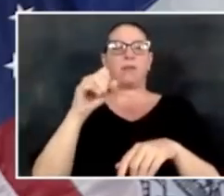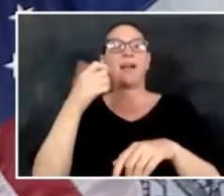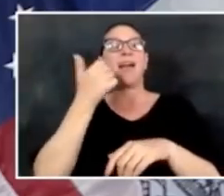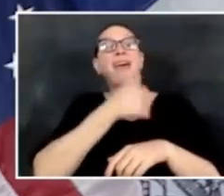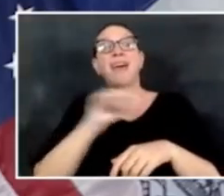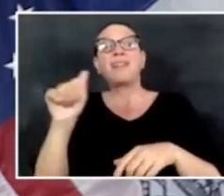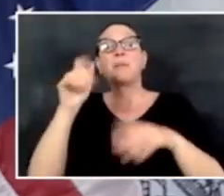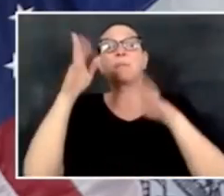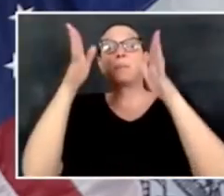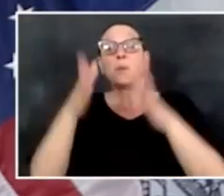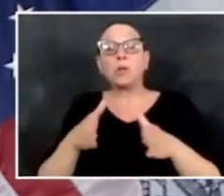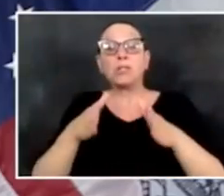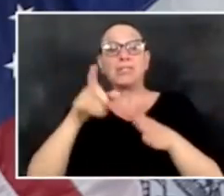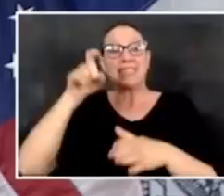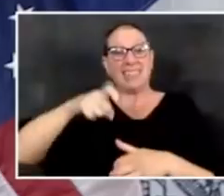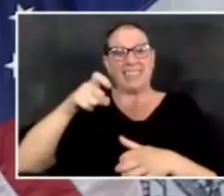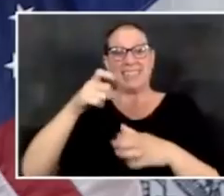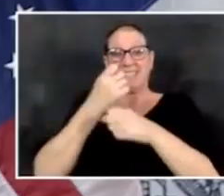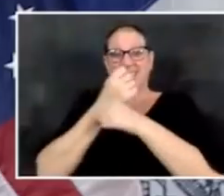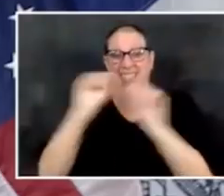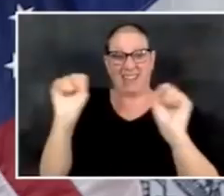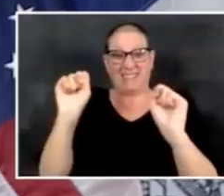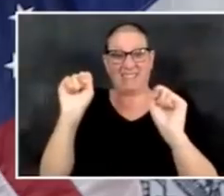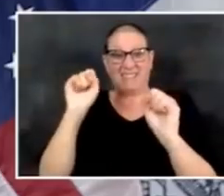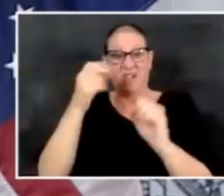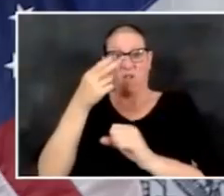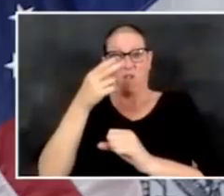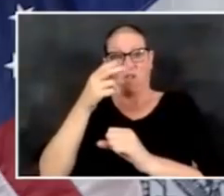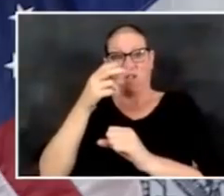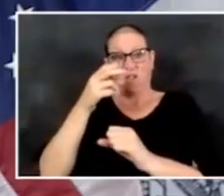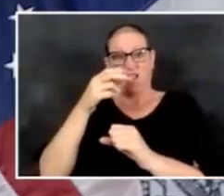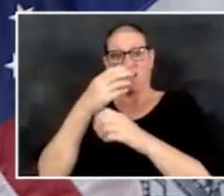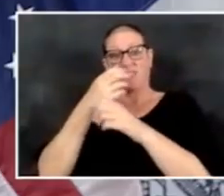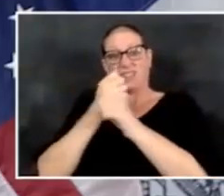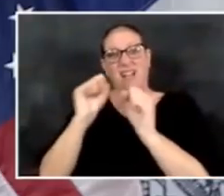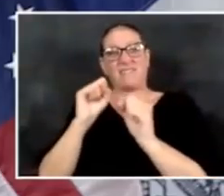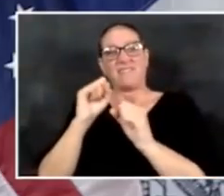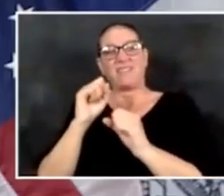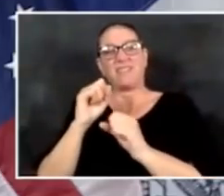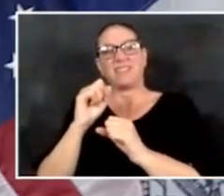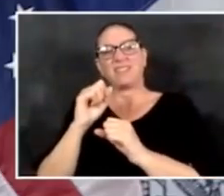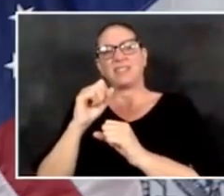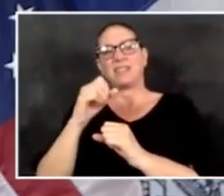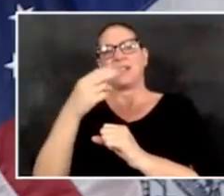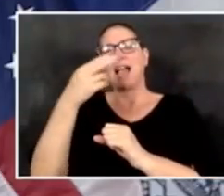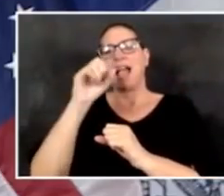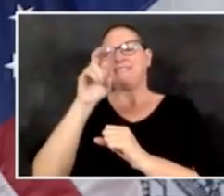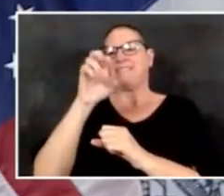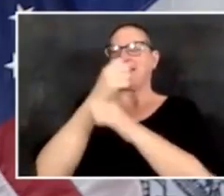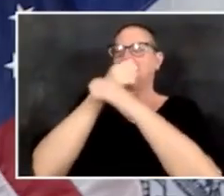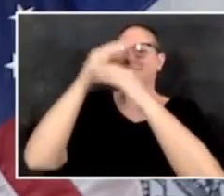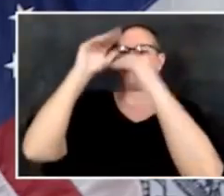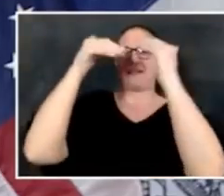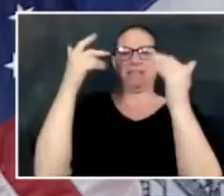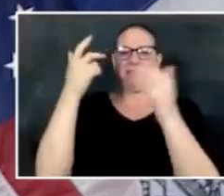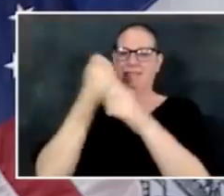bed. We will always have one available. We're building out that capacity further. We do already send